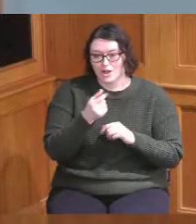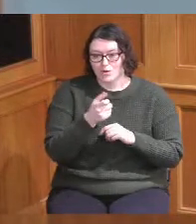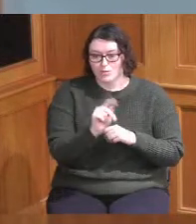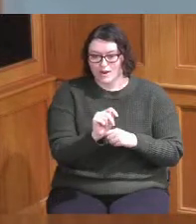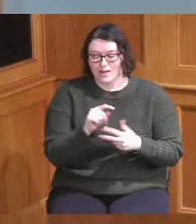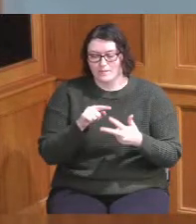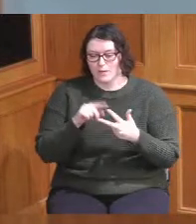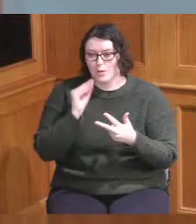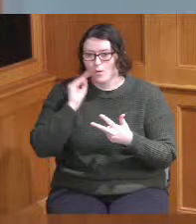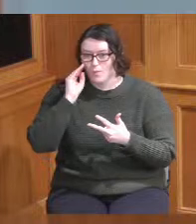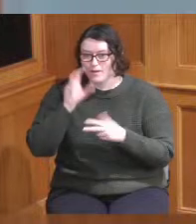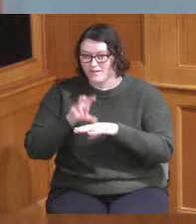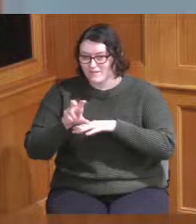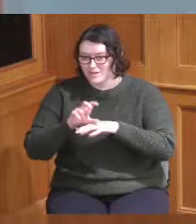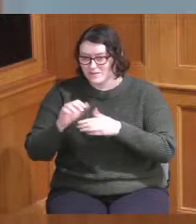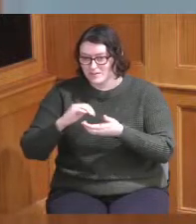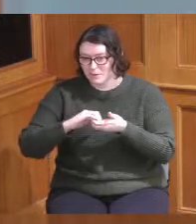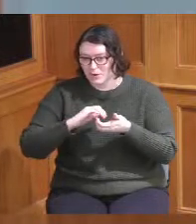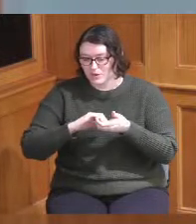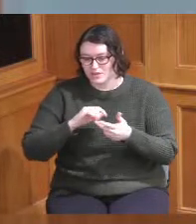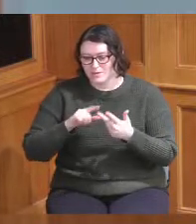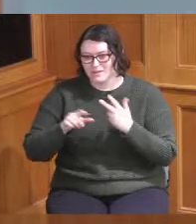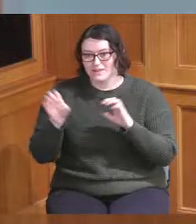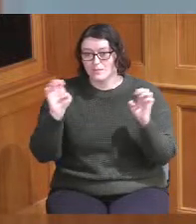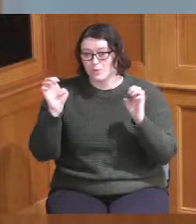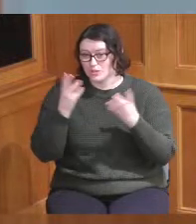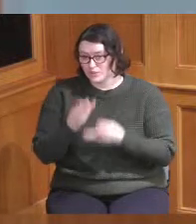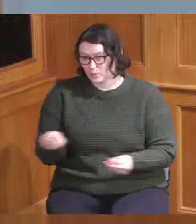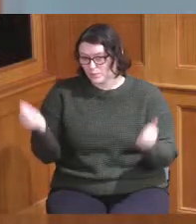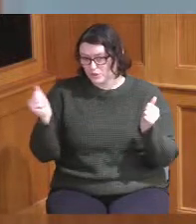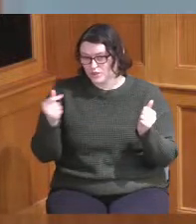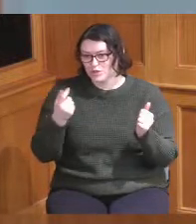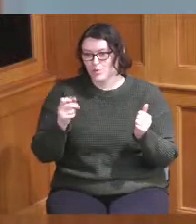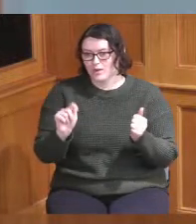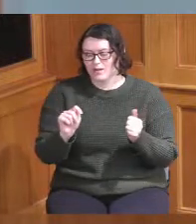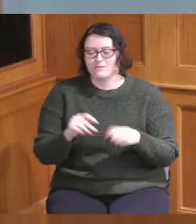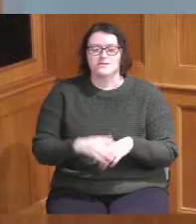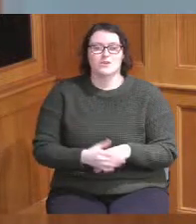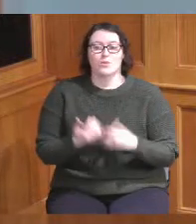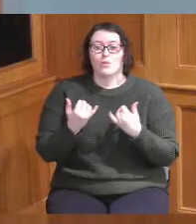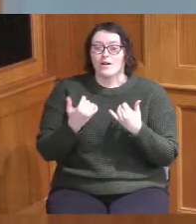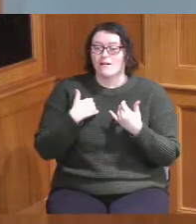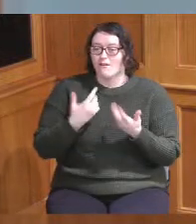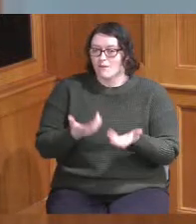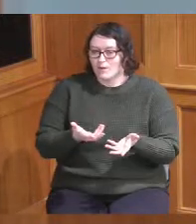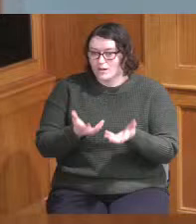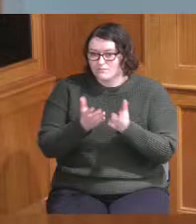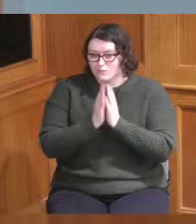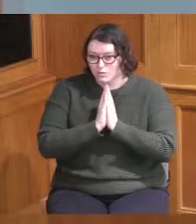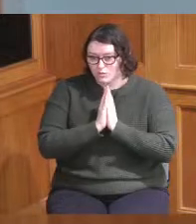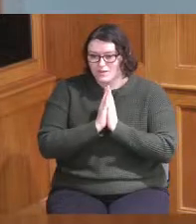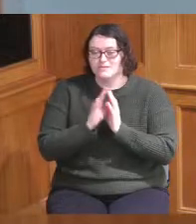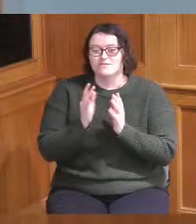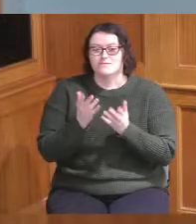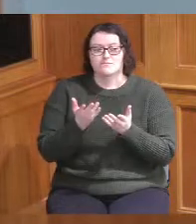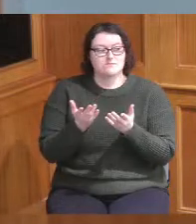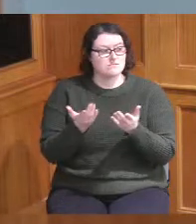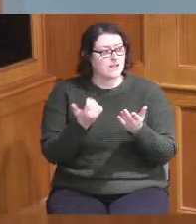Partnership Program, and the Emergency Solutions Grant. And at this time, I would like to request that the commissioners open the floor for public